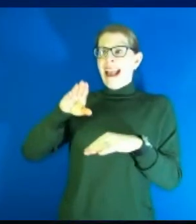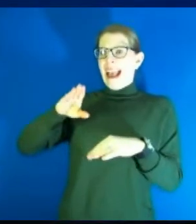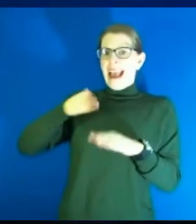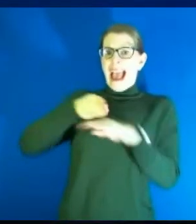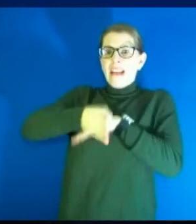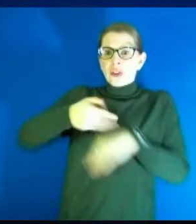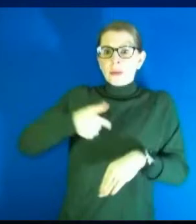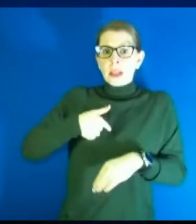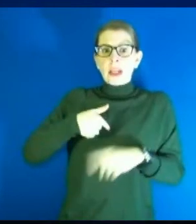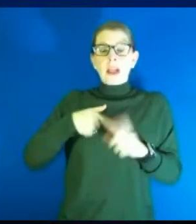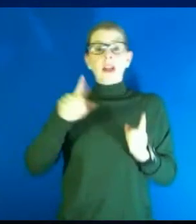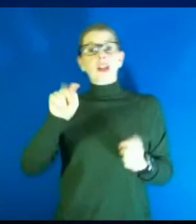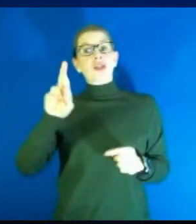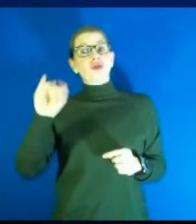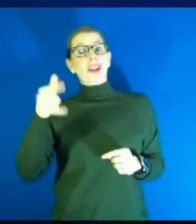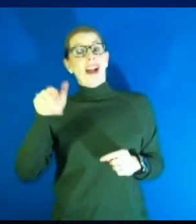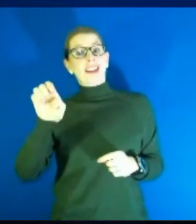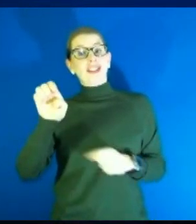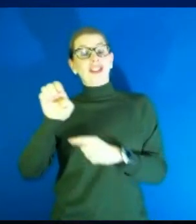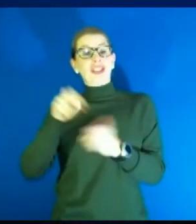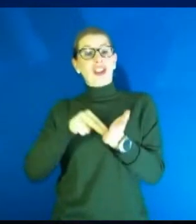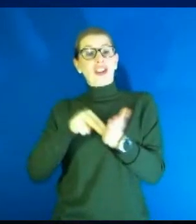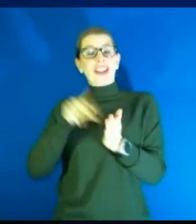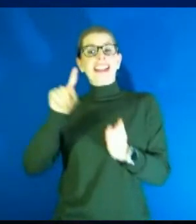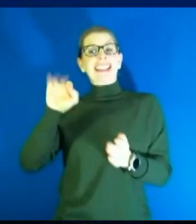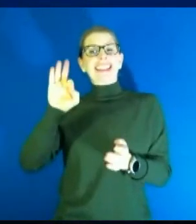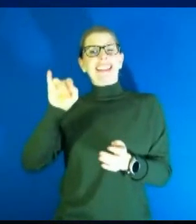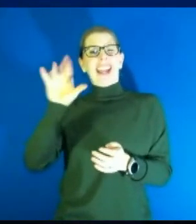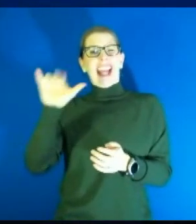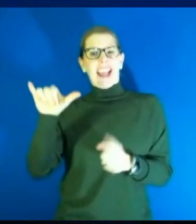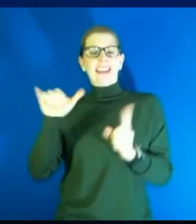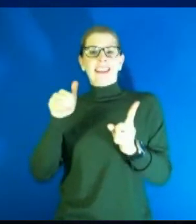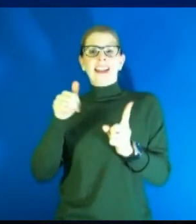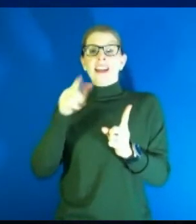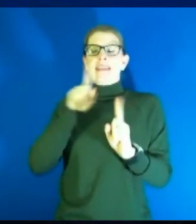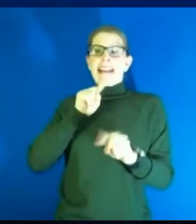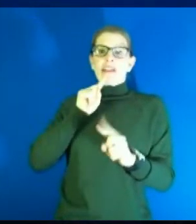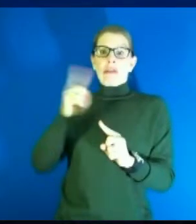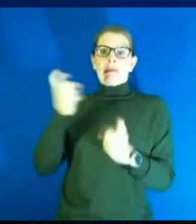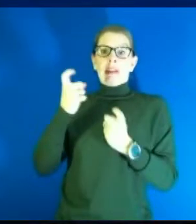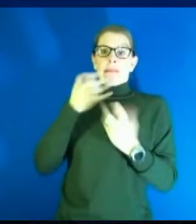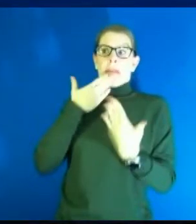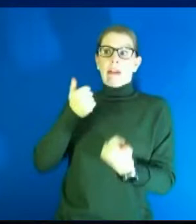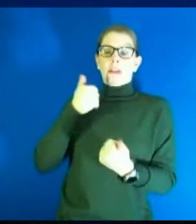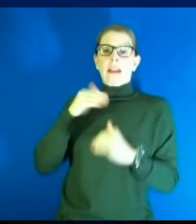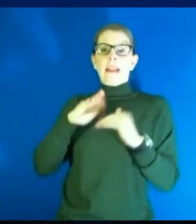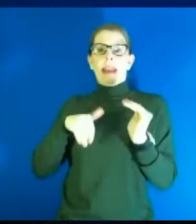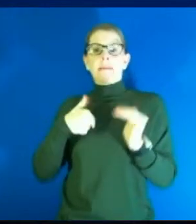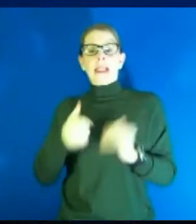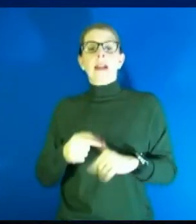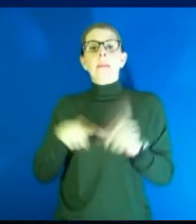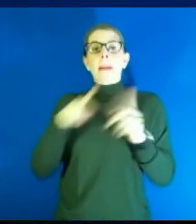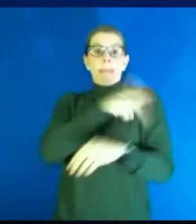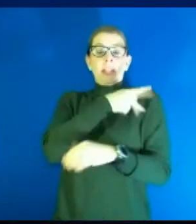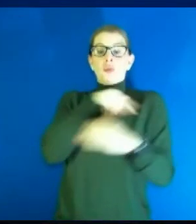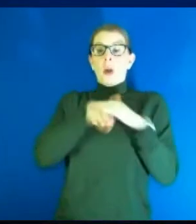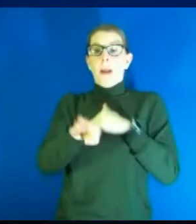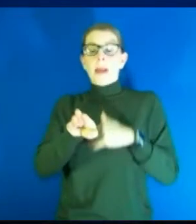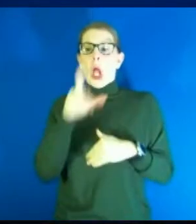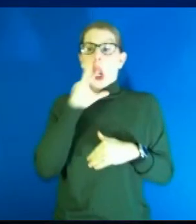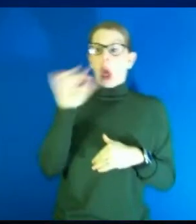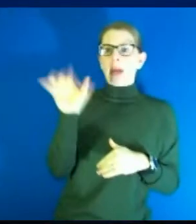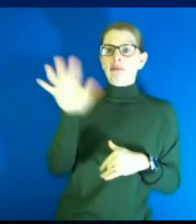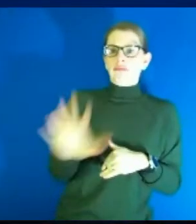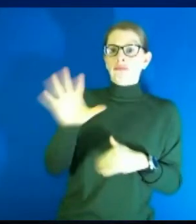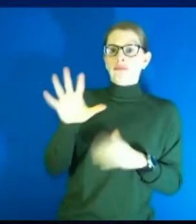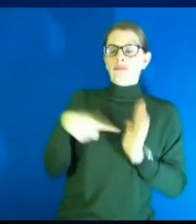actually a triage nurse, so she can probably answer these questions even better than I can. But sometimes patients, if they come in and they look like they're having symptoms